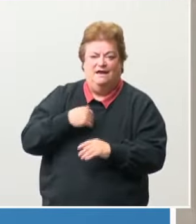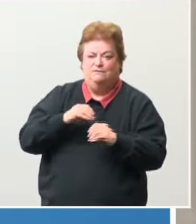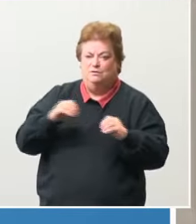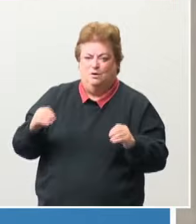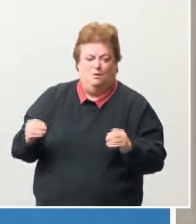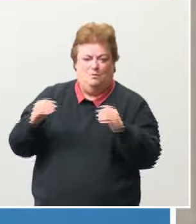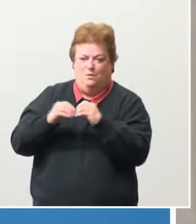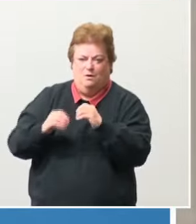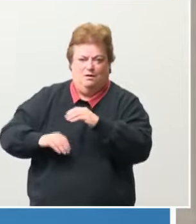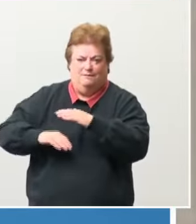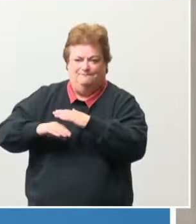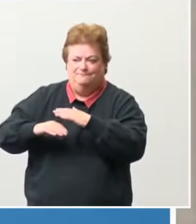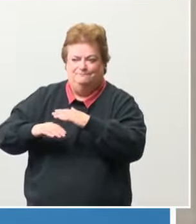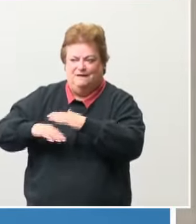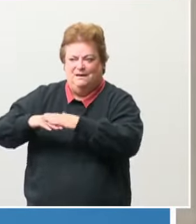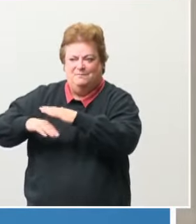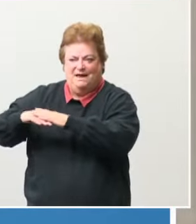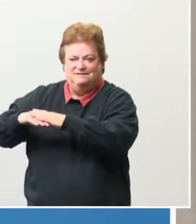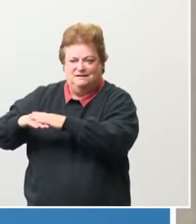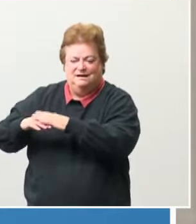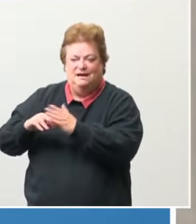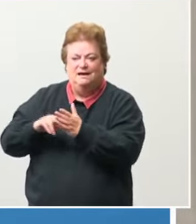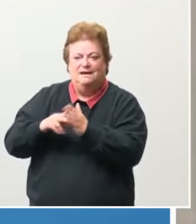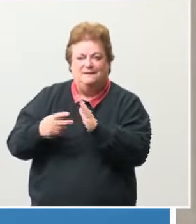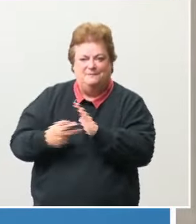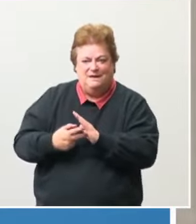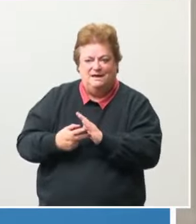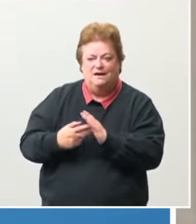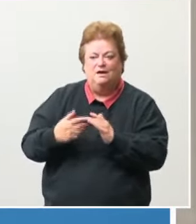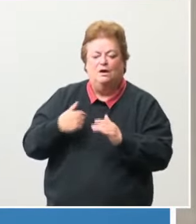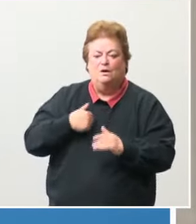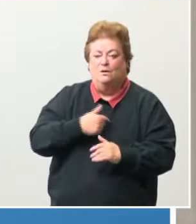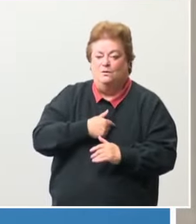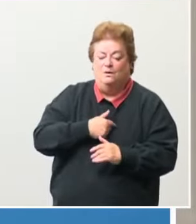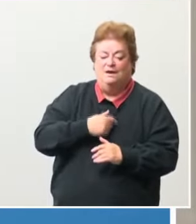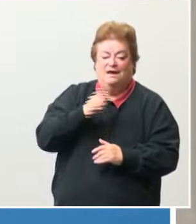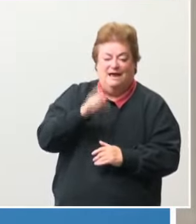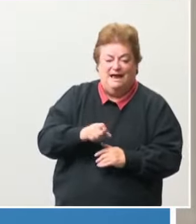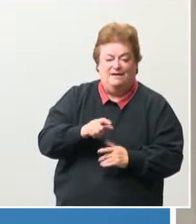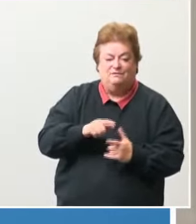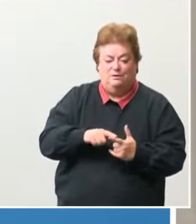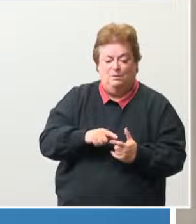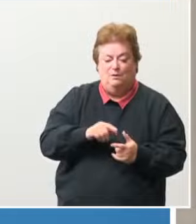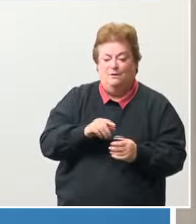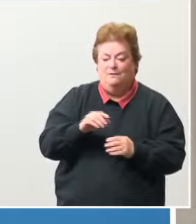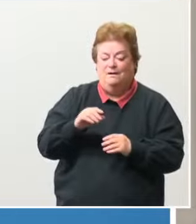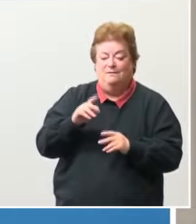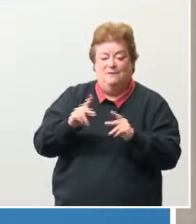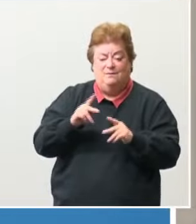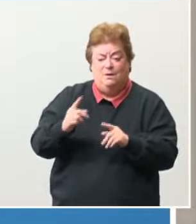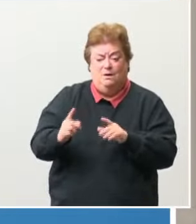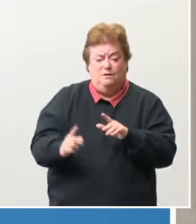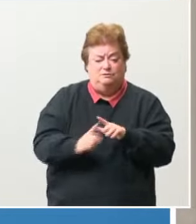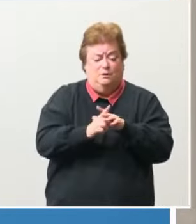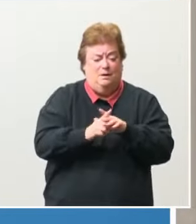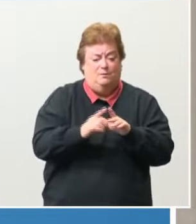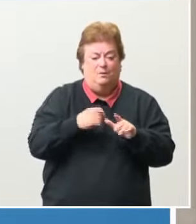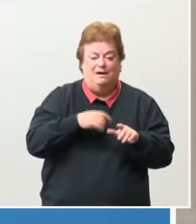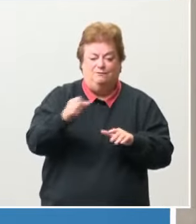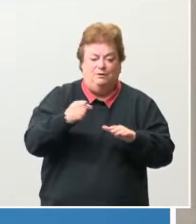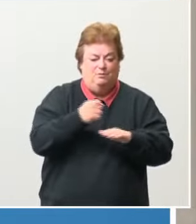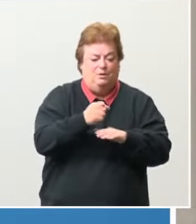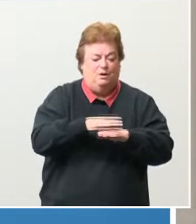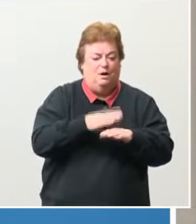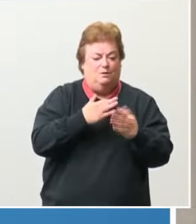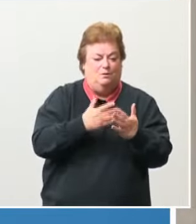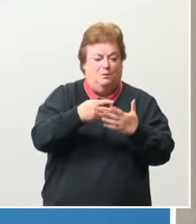capacity. That means that we are now turning away or putting on a wait list not just COVID